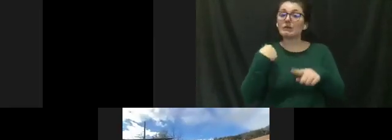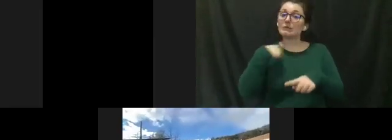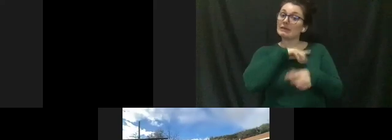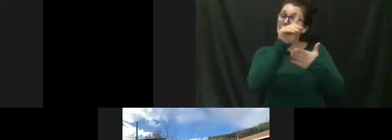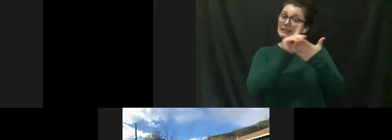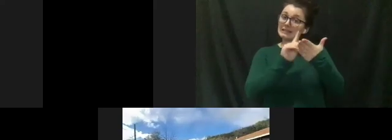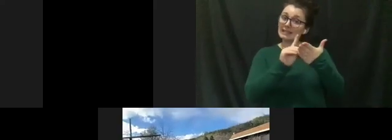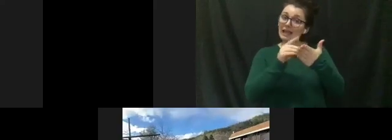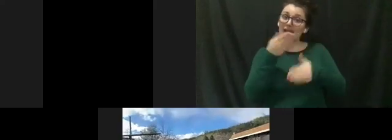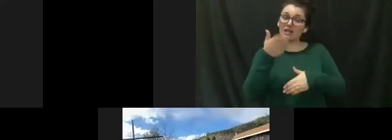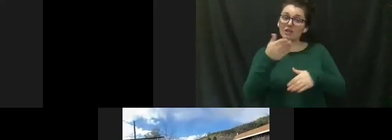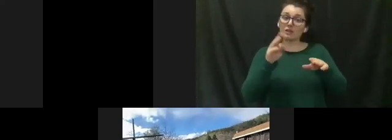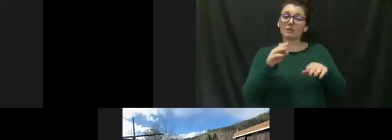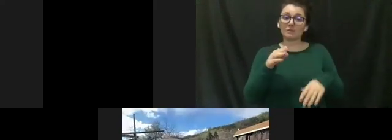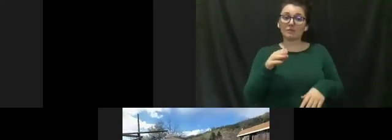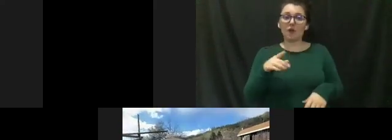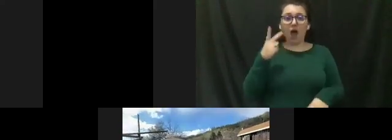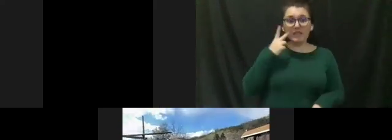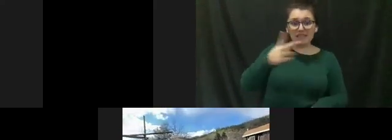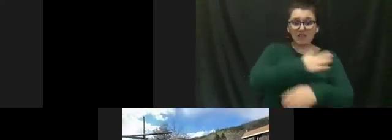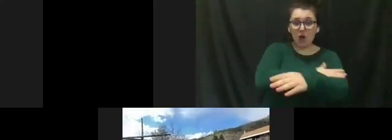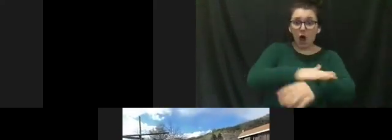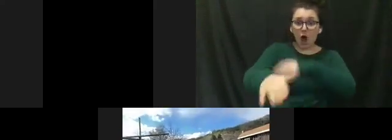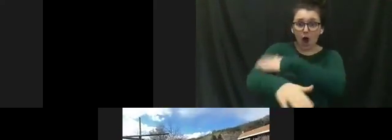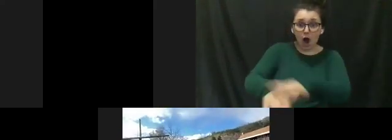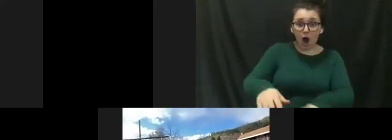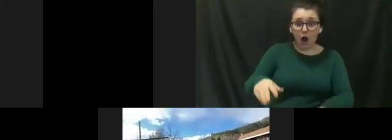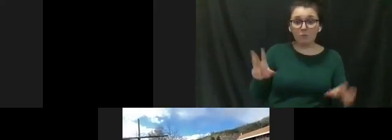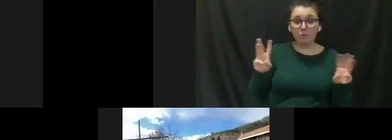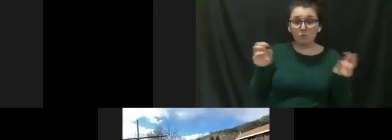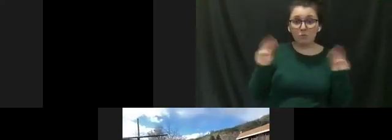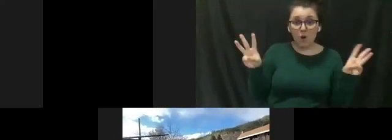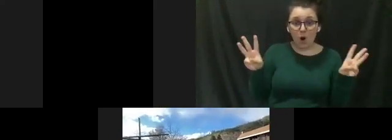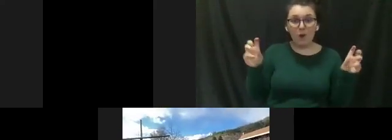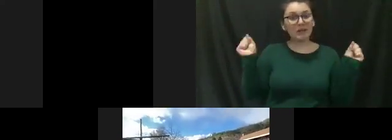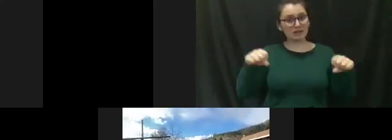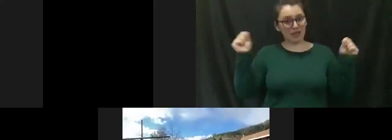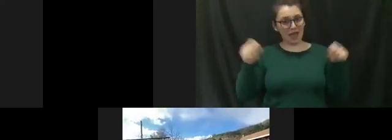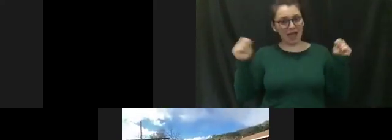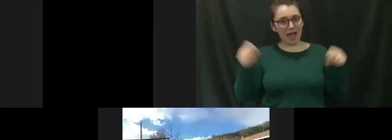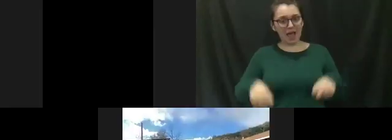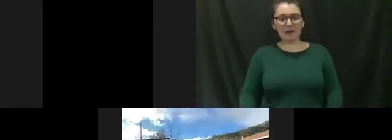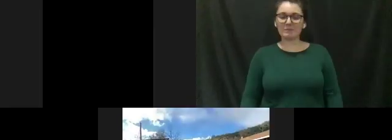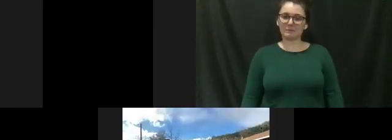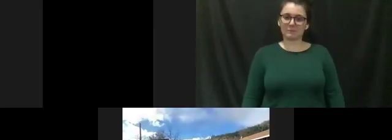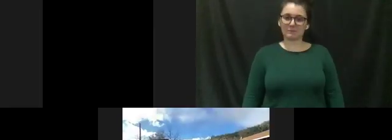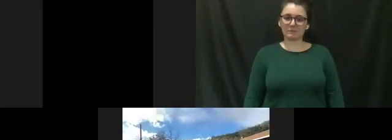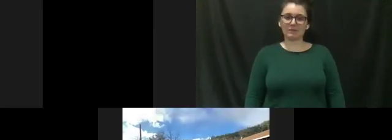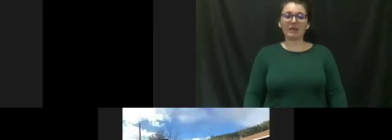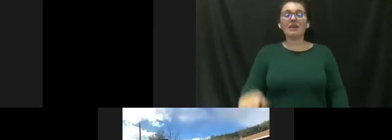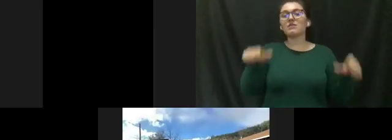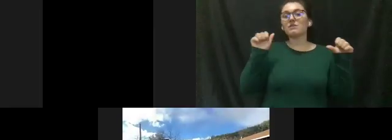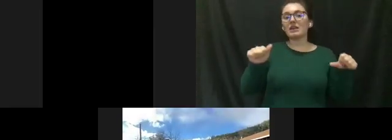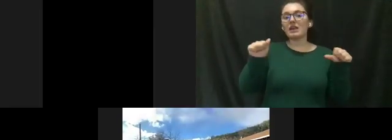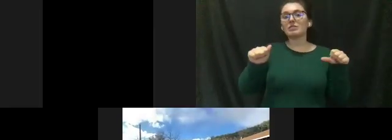they have Look at places their to arms snuggle, are out. Oh my god. places to sunbathe, places to groom with each